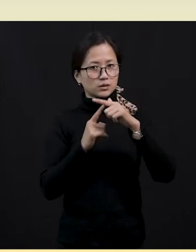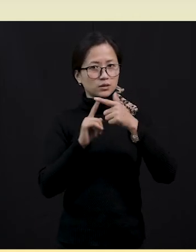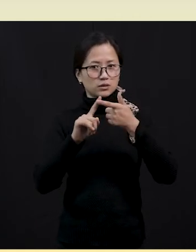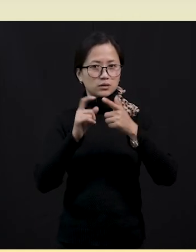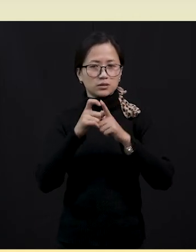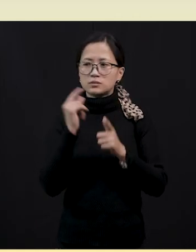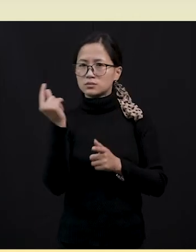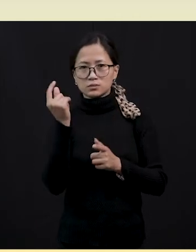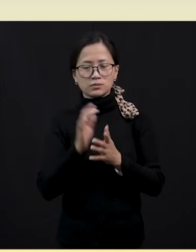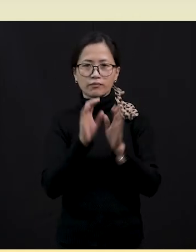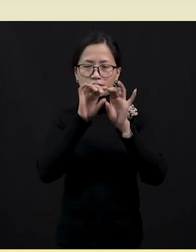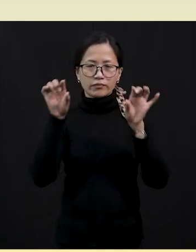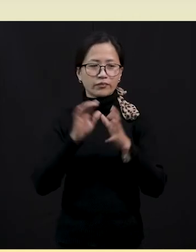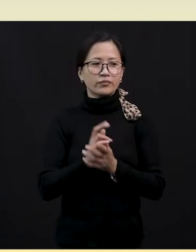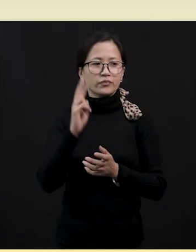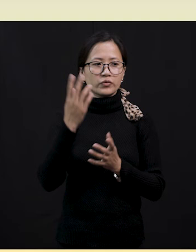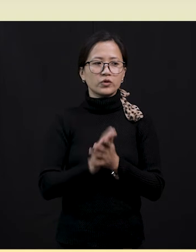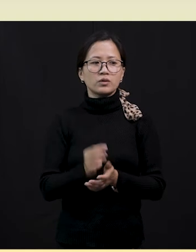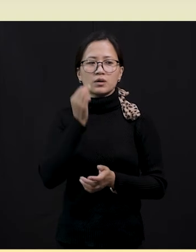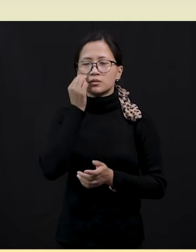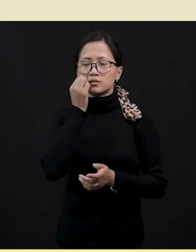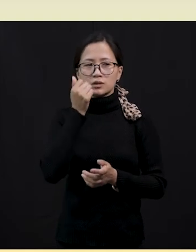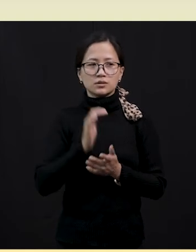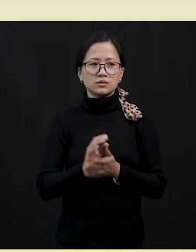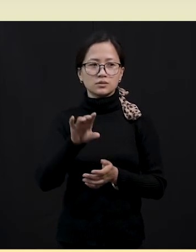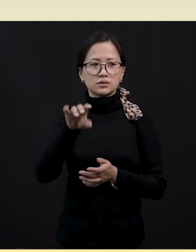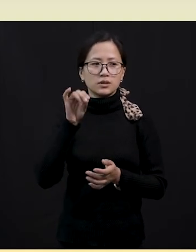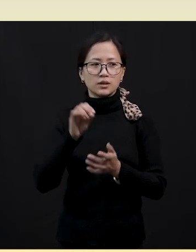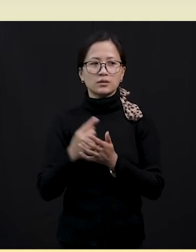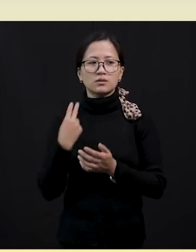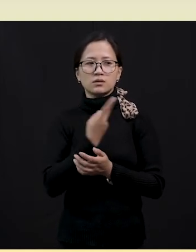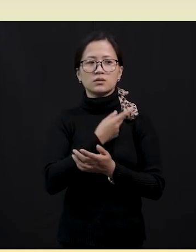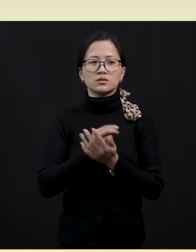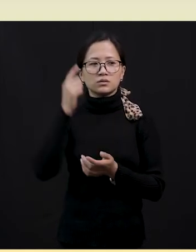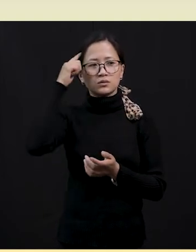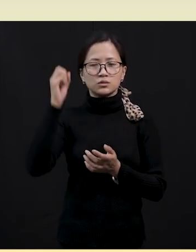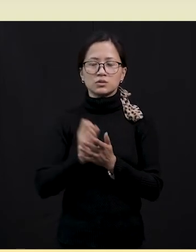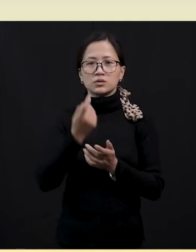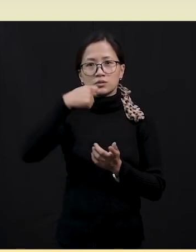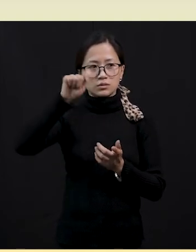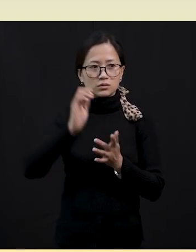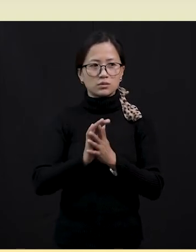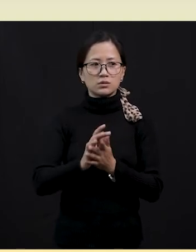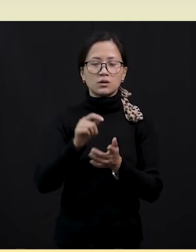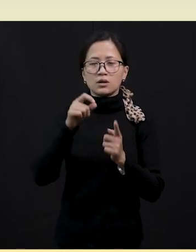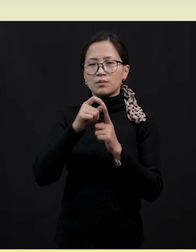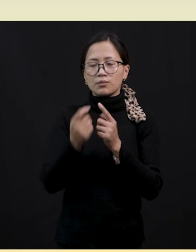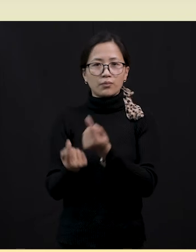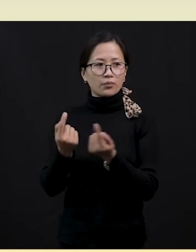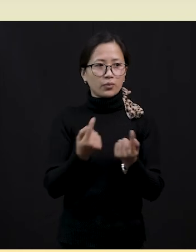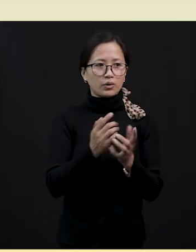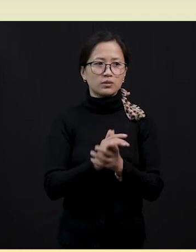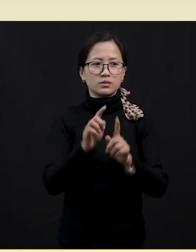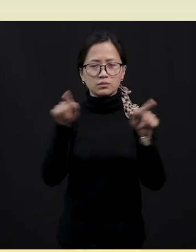yesterday. Let's go to number 2 sentence. Dad, and the word in the bracket is take, us to the park